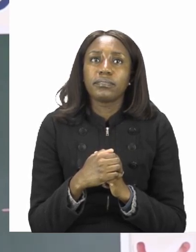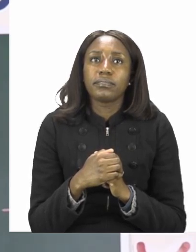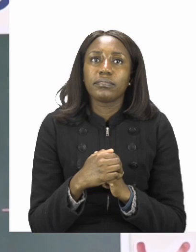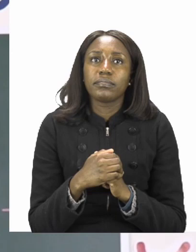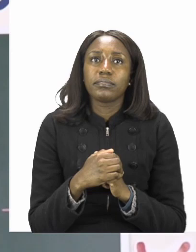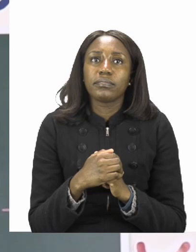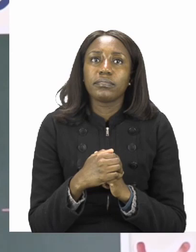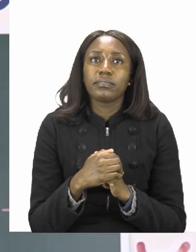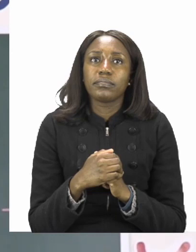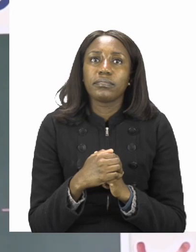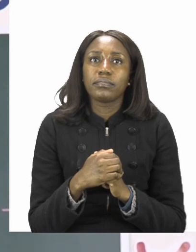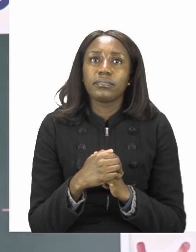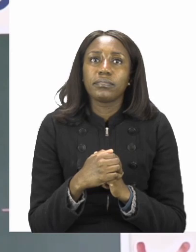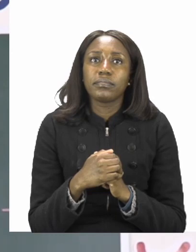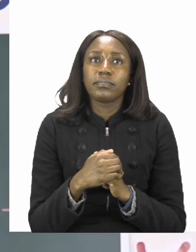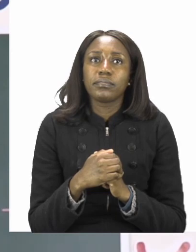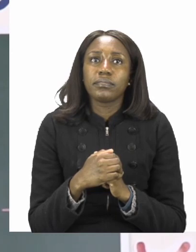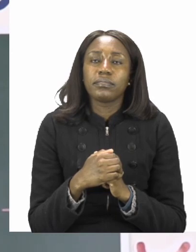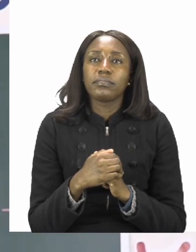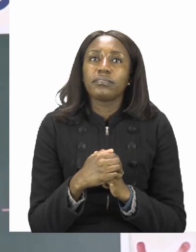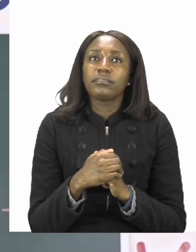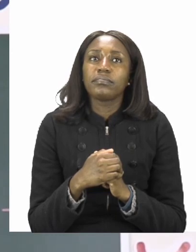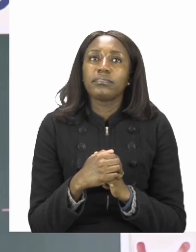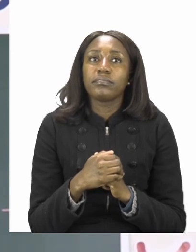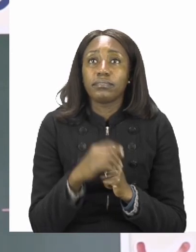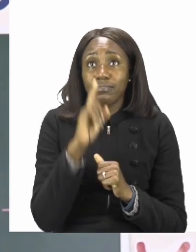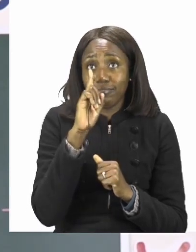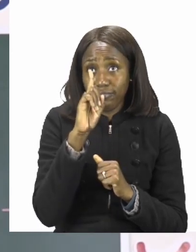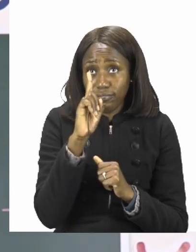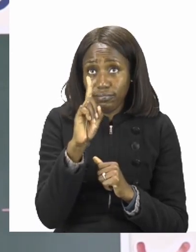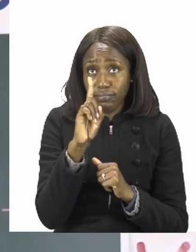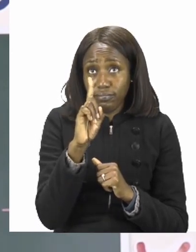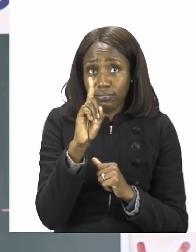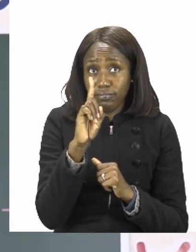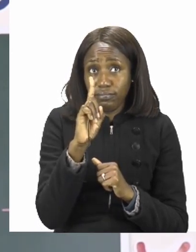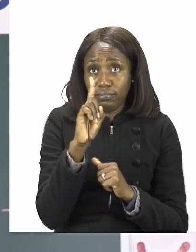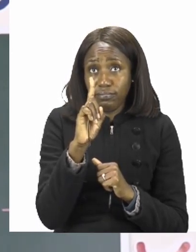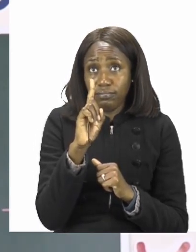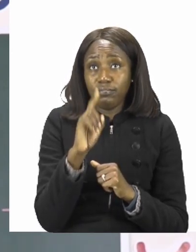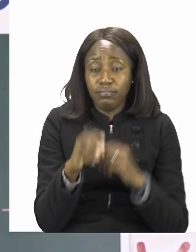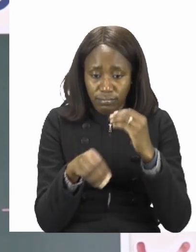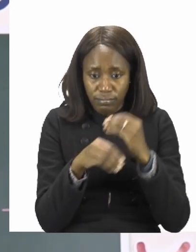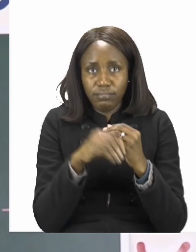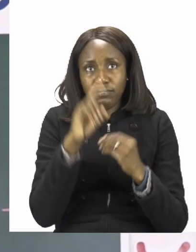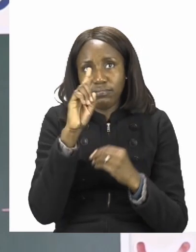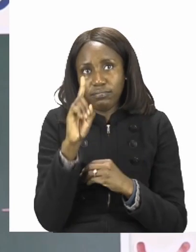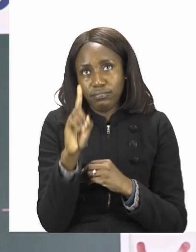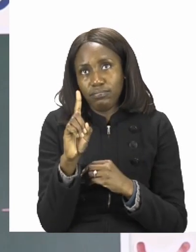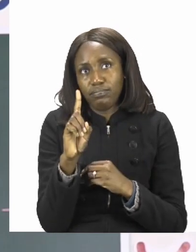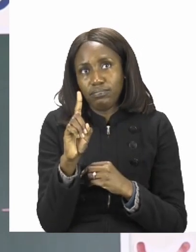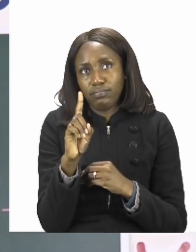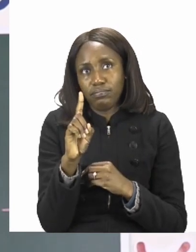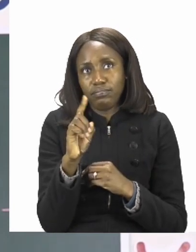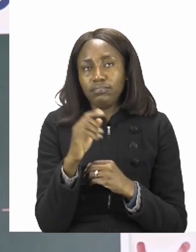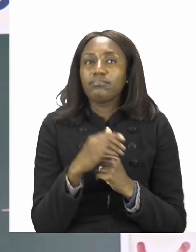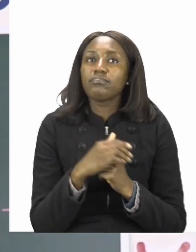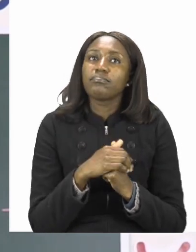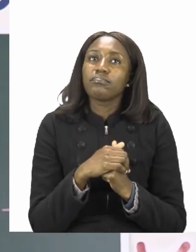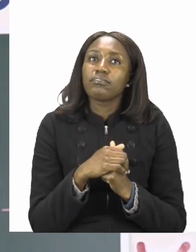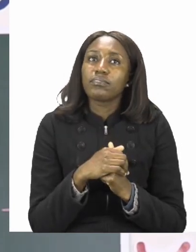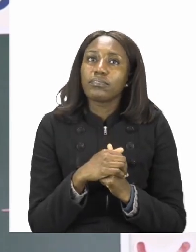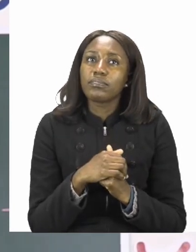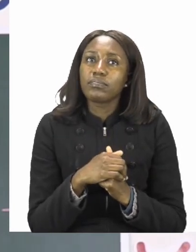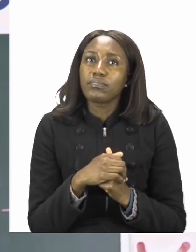And you can say 1 in numbers or 1 in words. I'm going to say 1